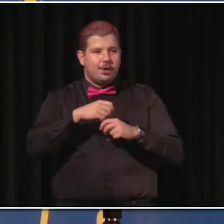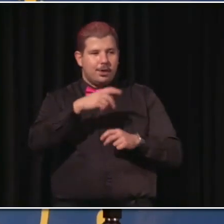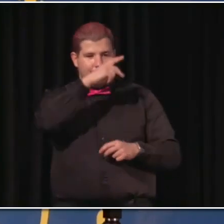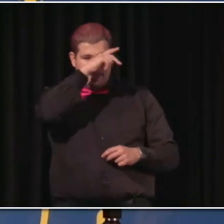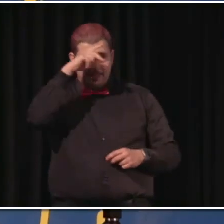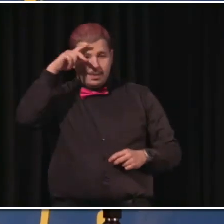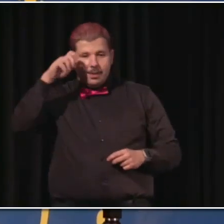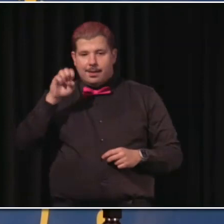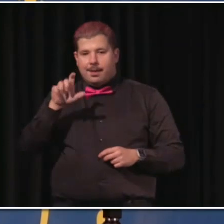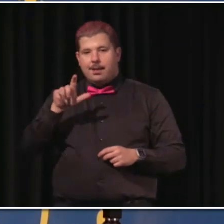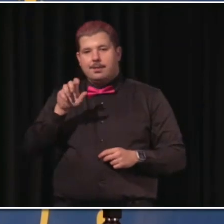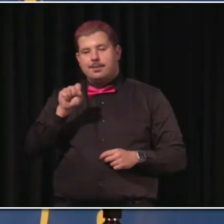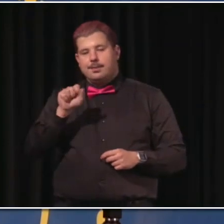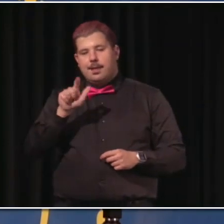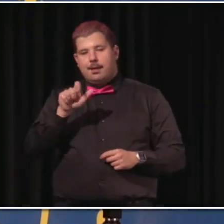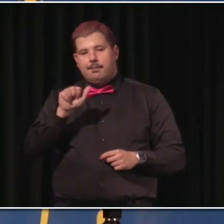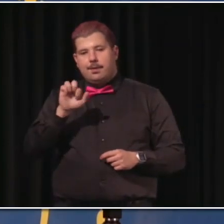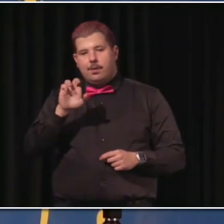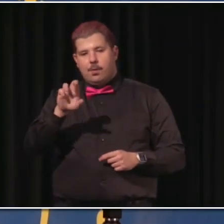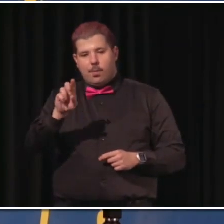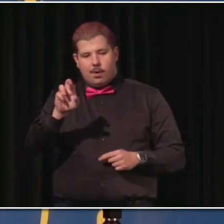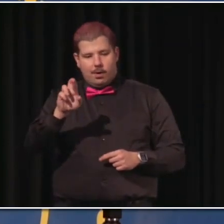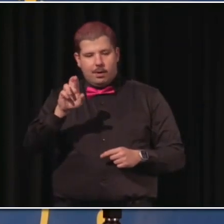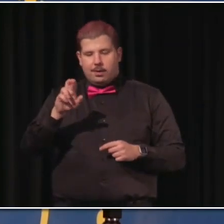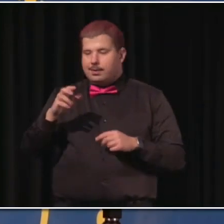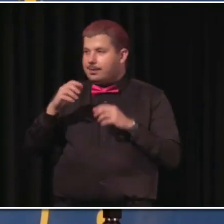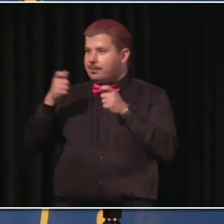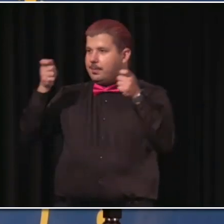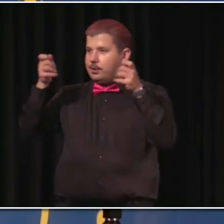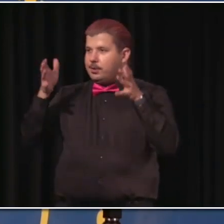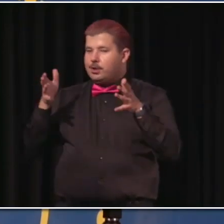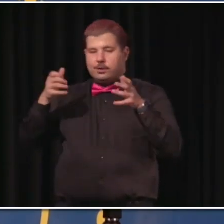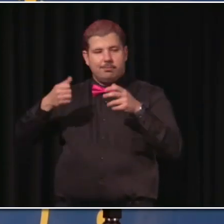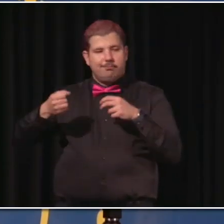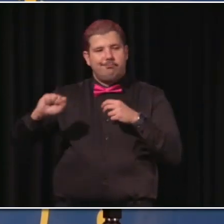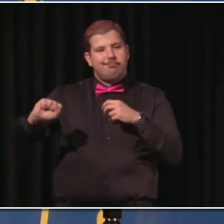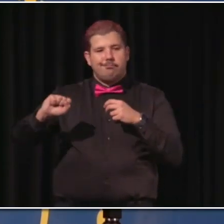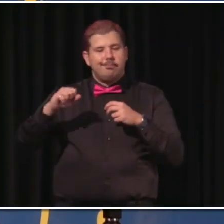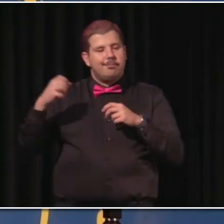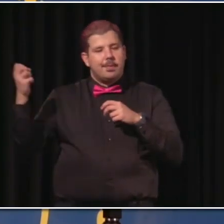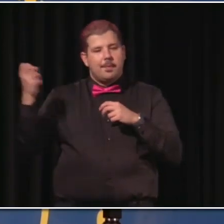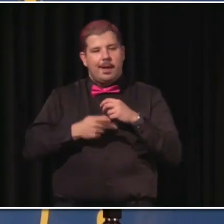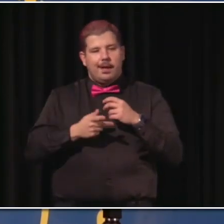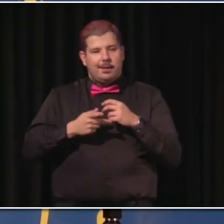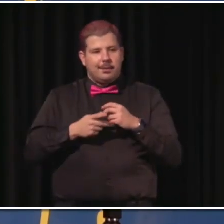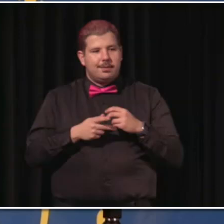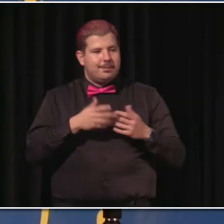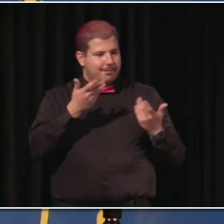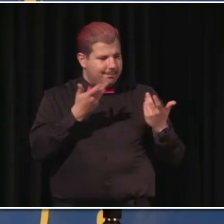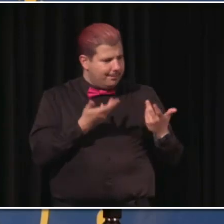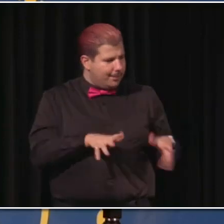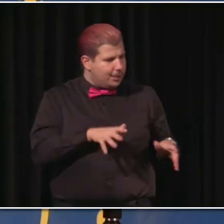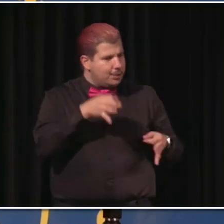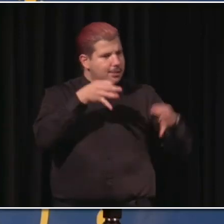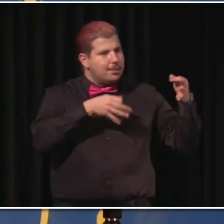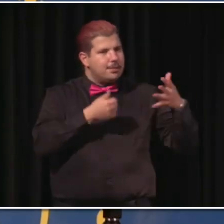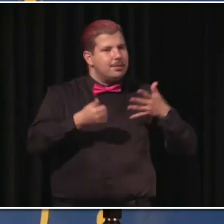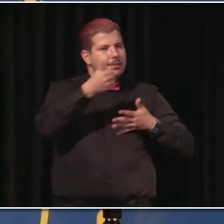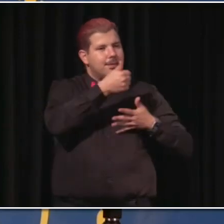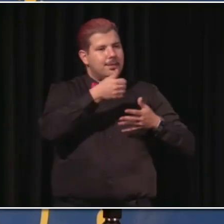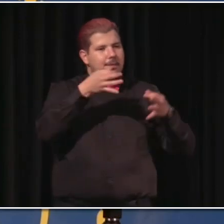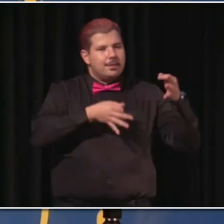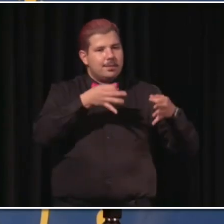the administration is refusing to bring him back, even after the Supreme Court said that they must.